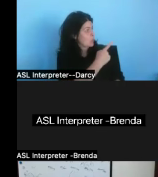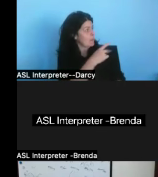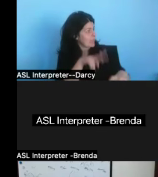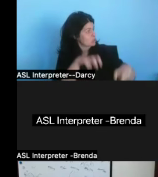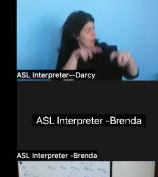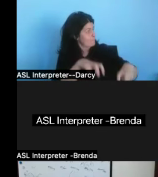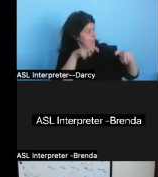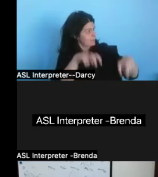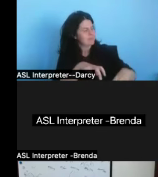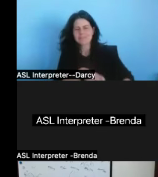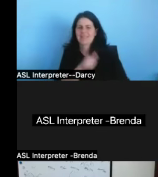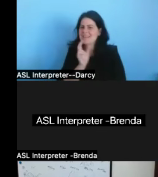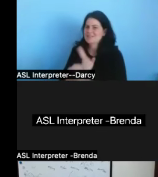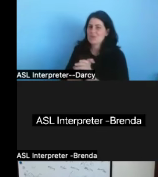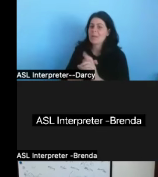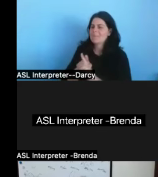me, but you know.